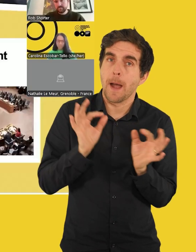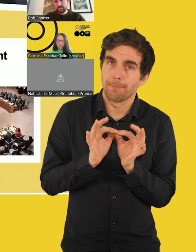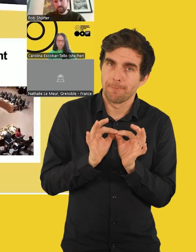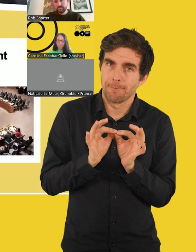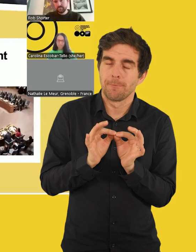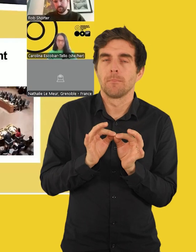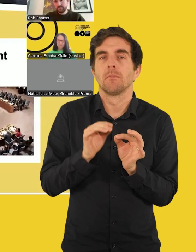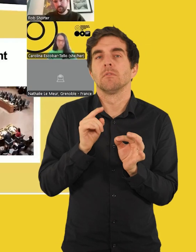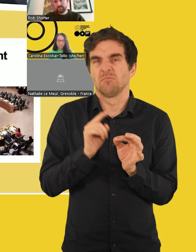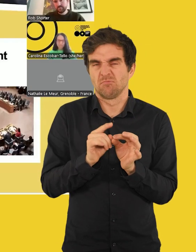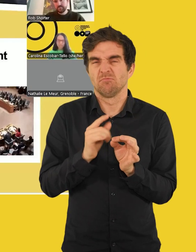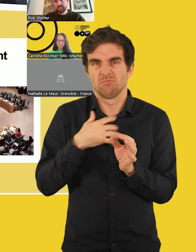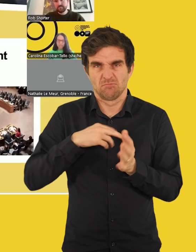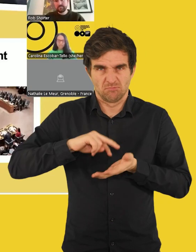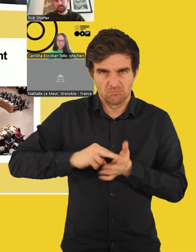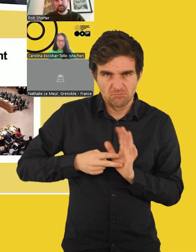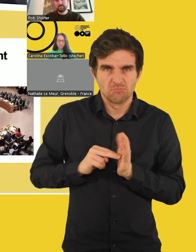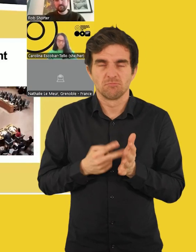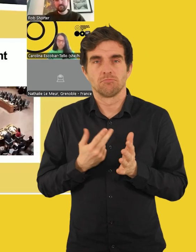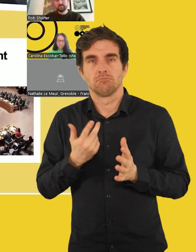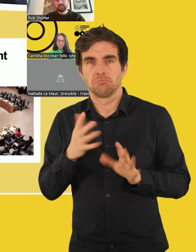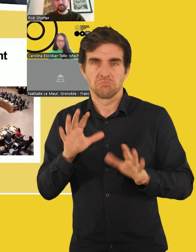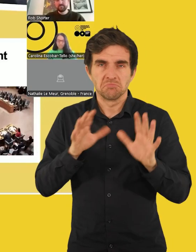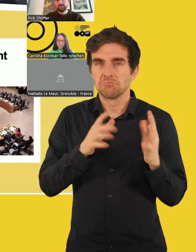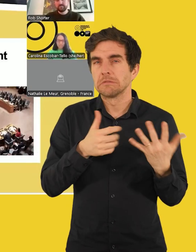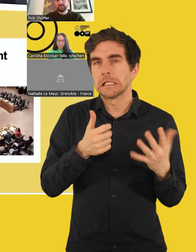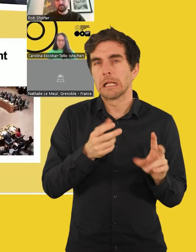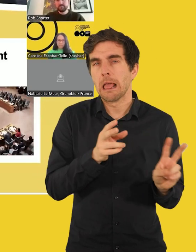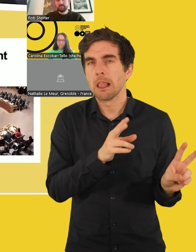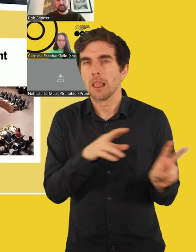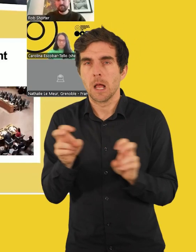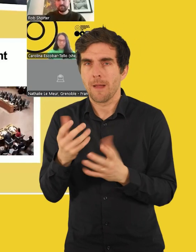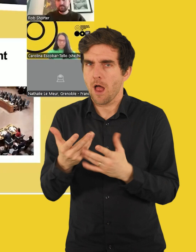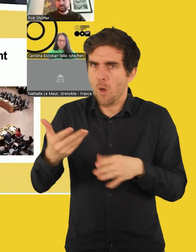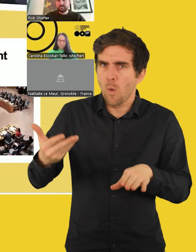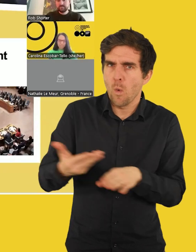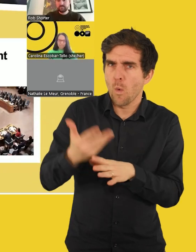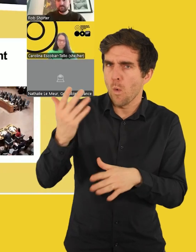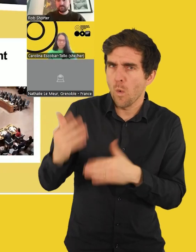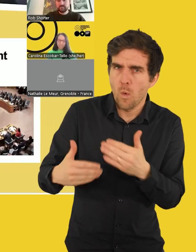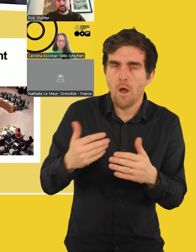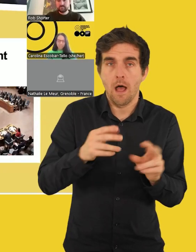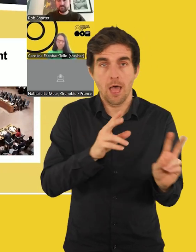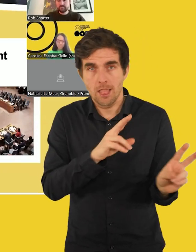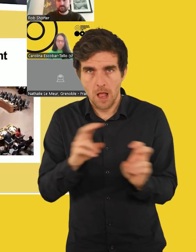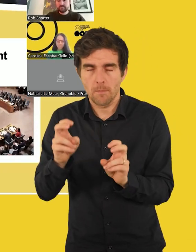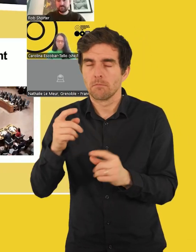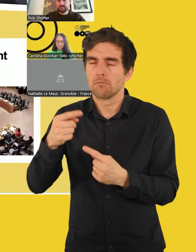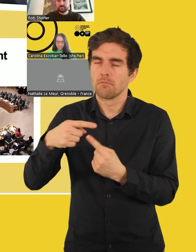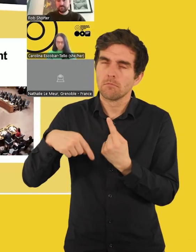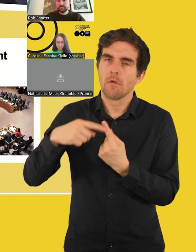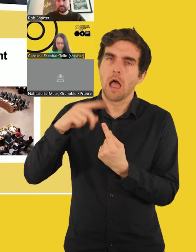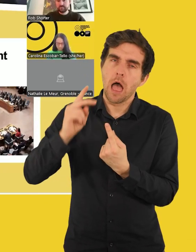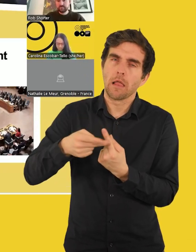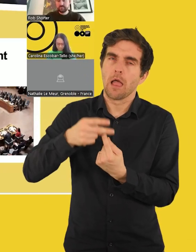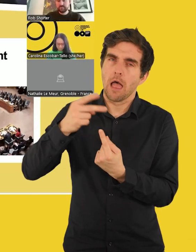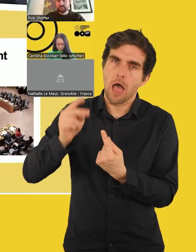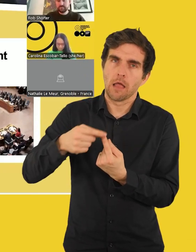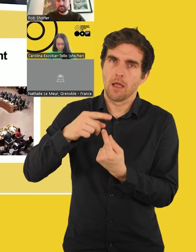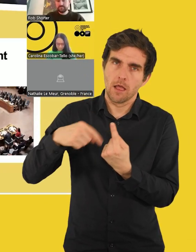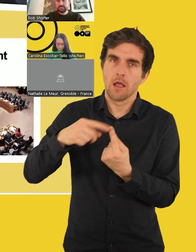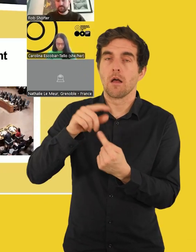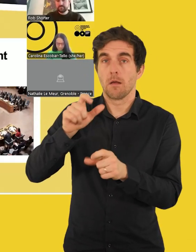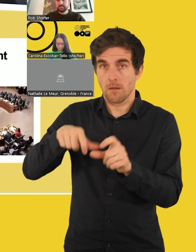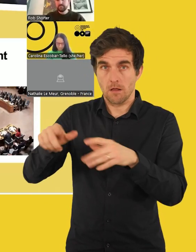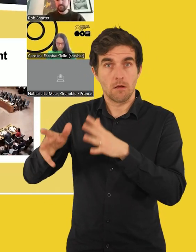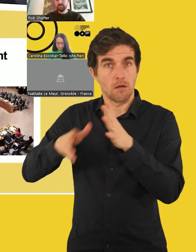Lab. We've organized ourselves around 6 themes of practice, and these are the themes that just are coming again and again